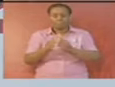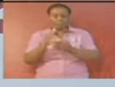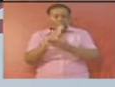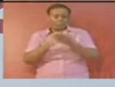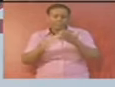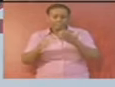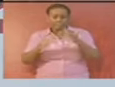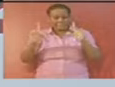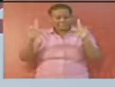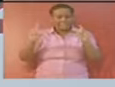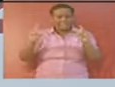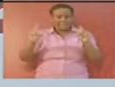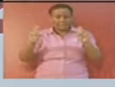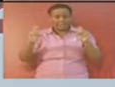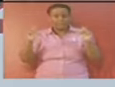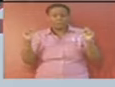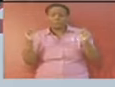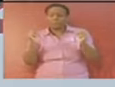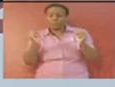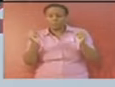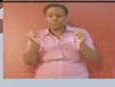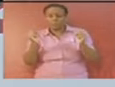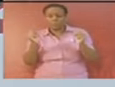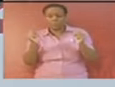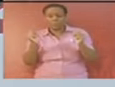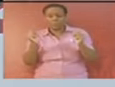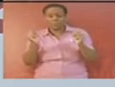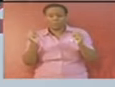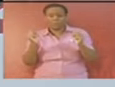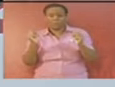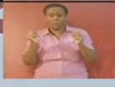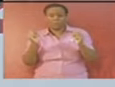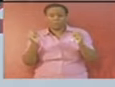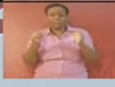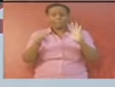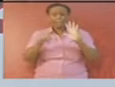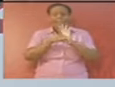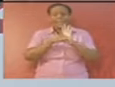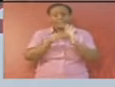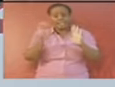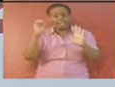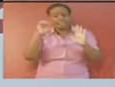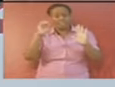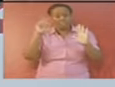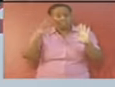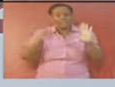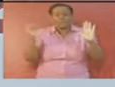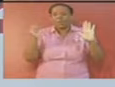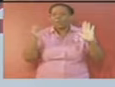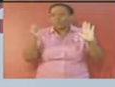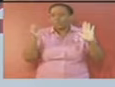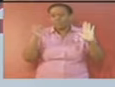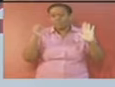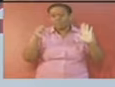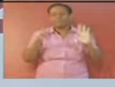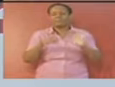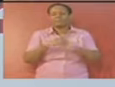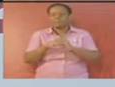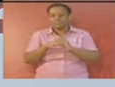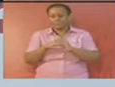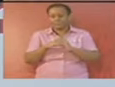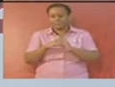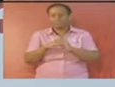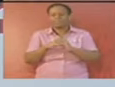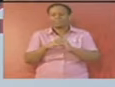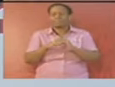-20 like Moderna, or are we using a vaccine that could be stored at regular vaccine refrigeration